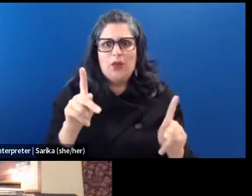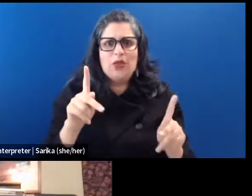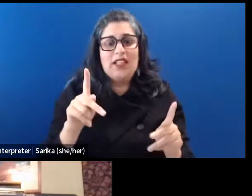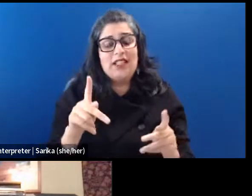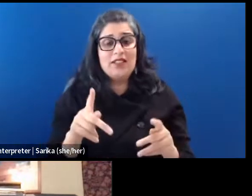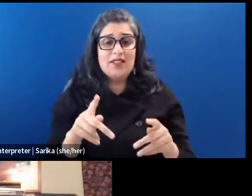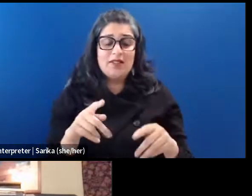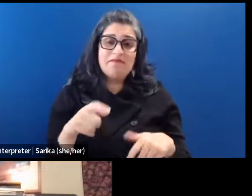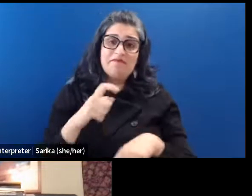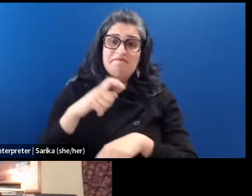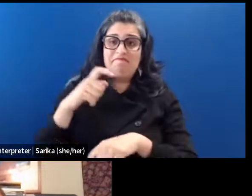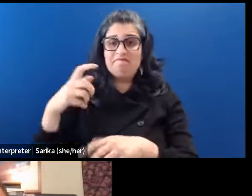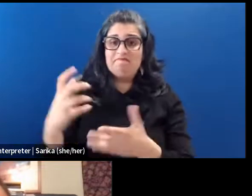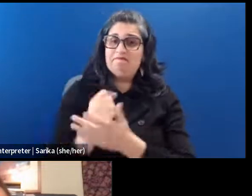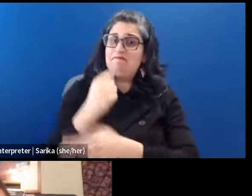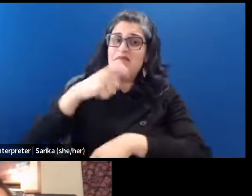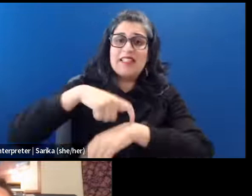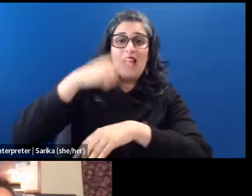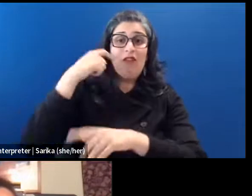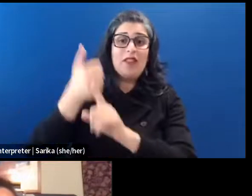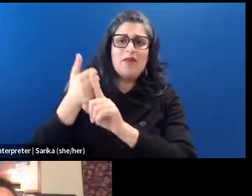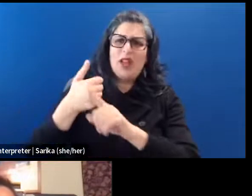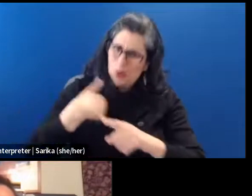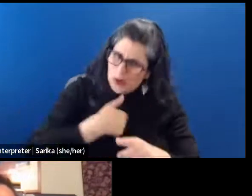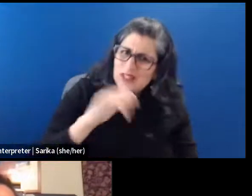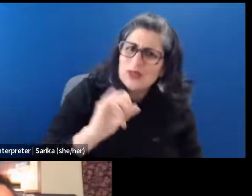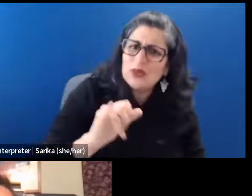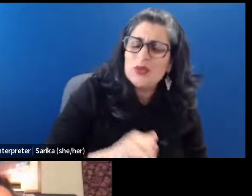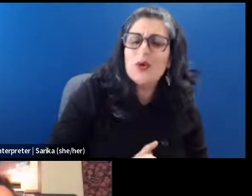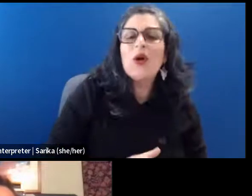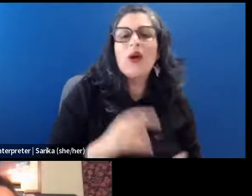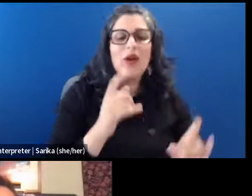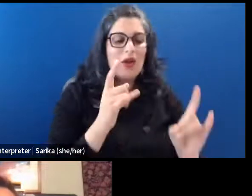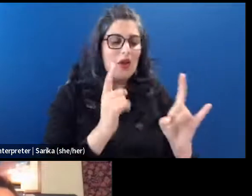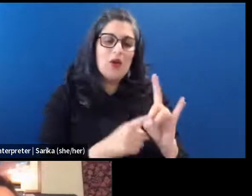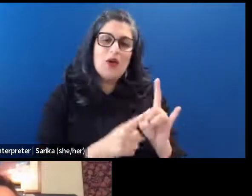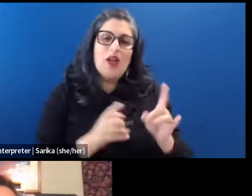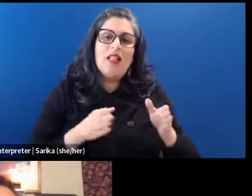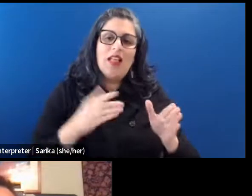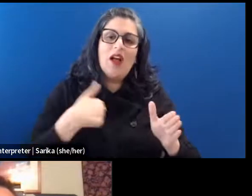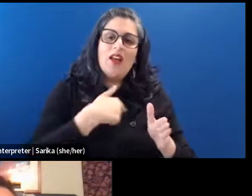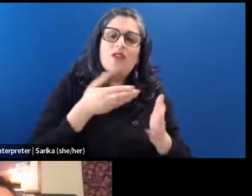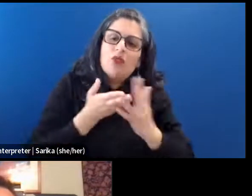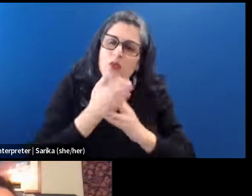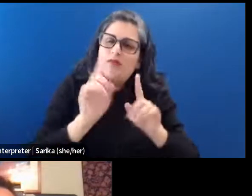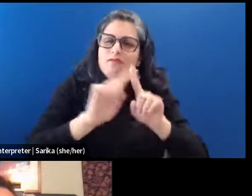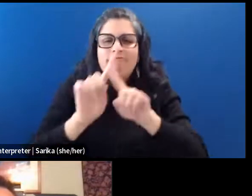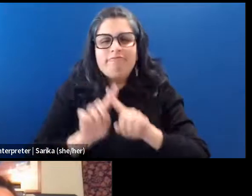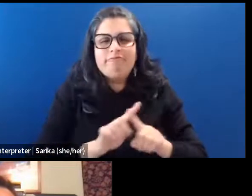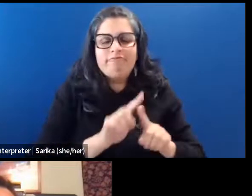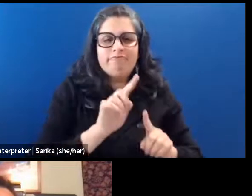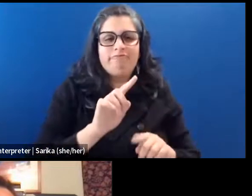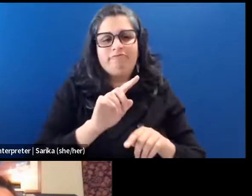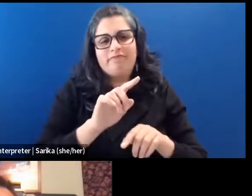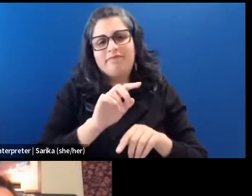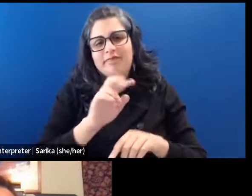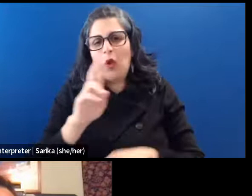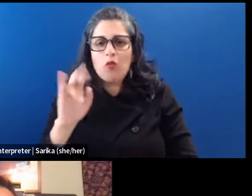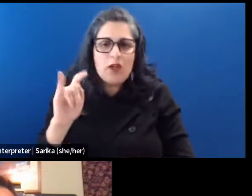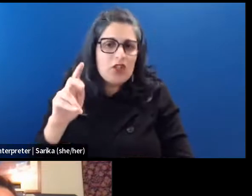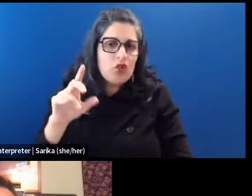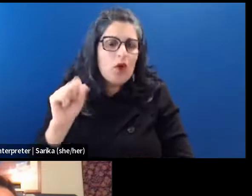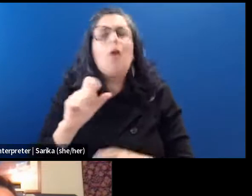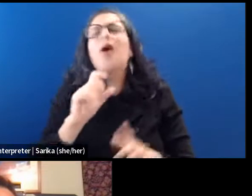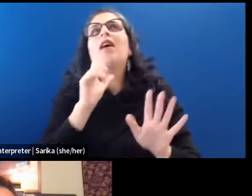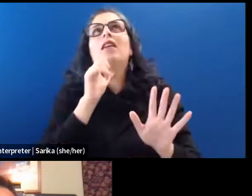And I also think that Buddhism allows us to, through various rituals, maybe not allows, maybe fosters